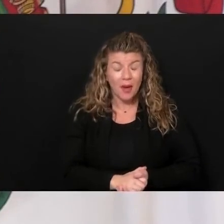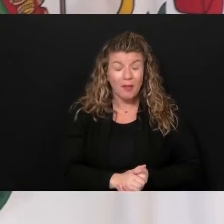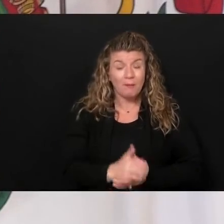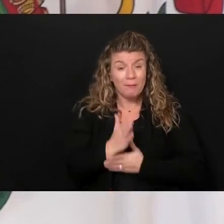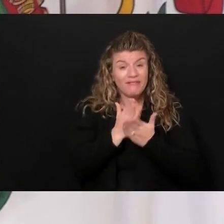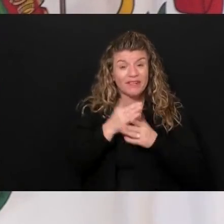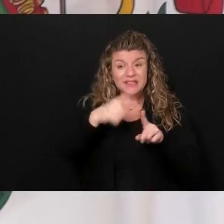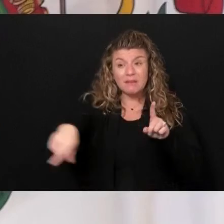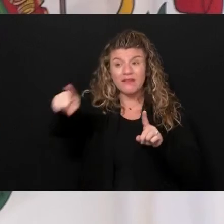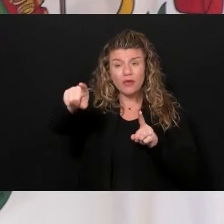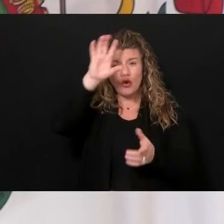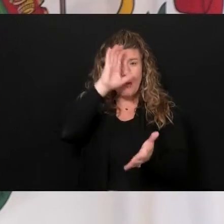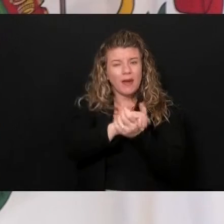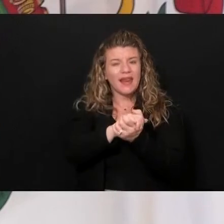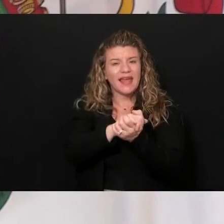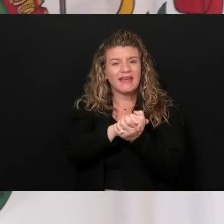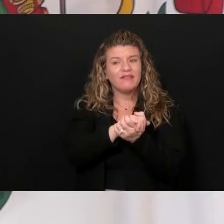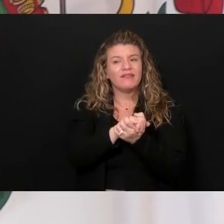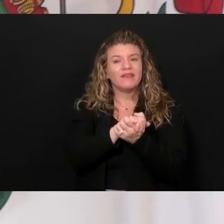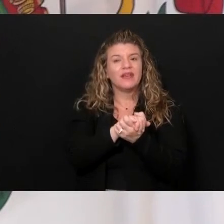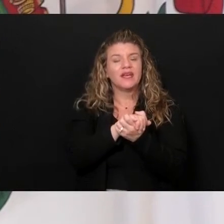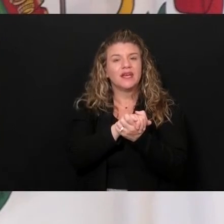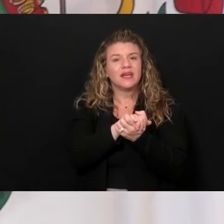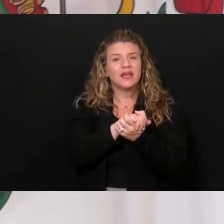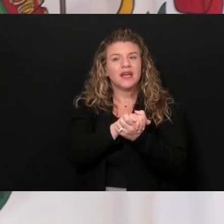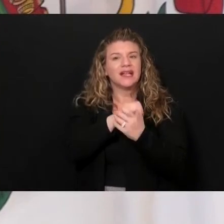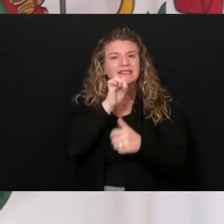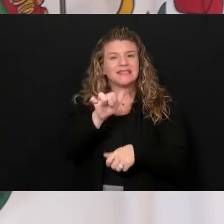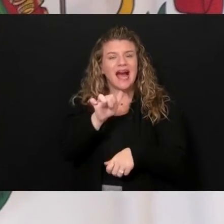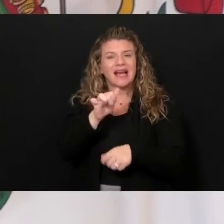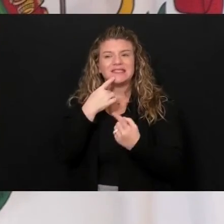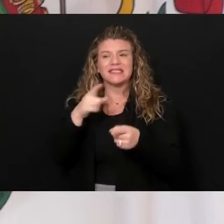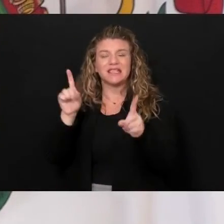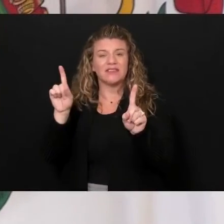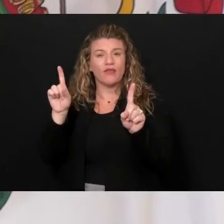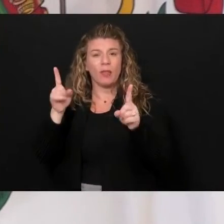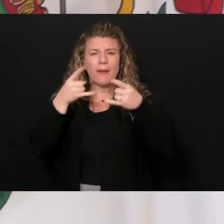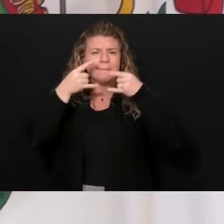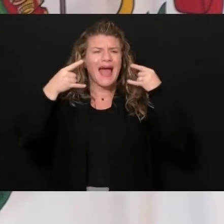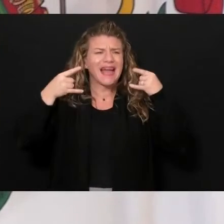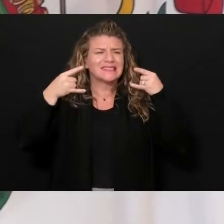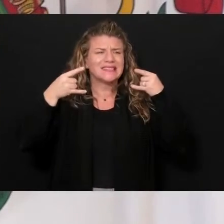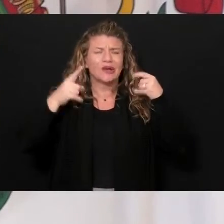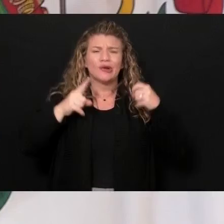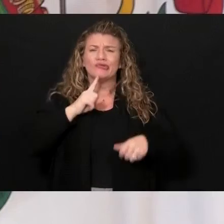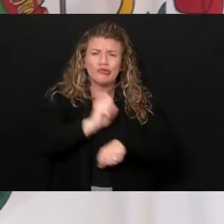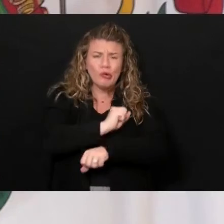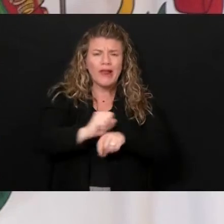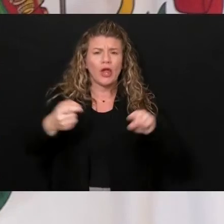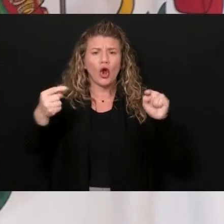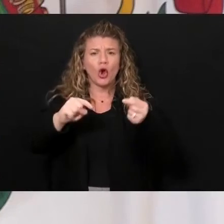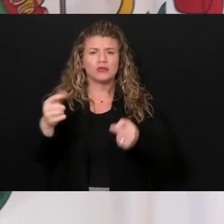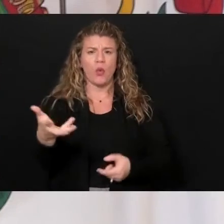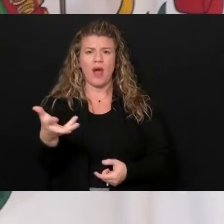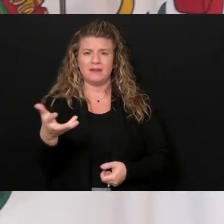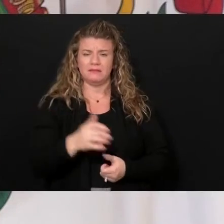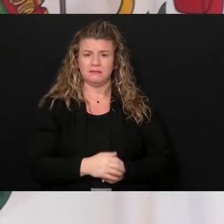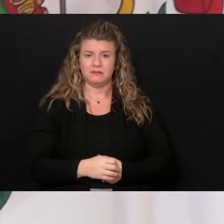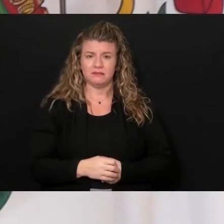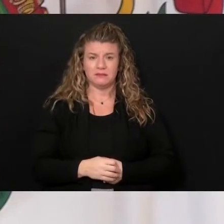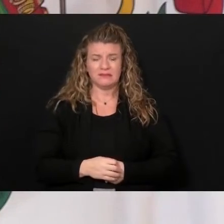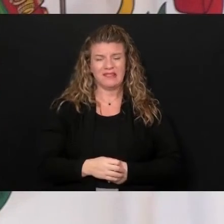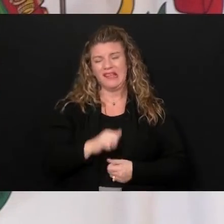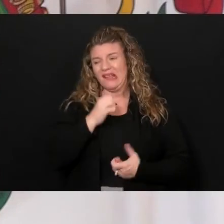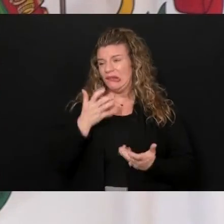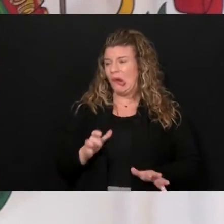that don't believe, what can it hurt? What can it hurt? An inconvenience? You may say, well,